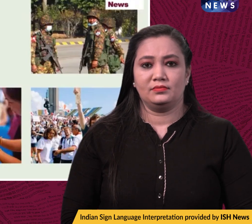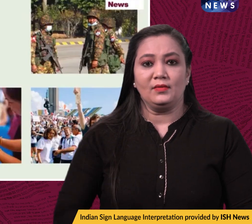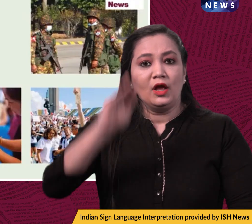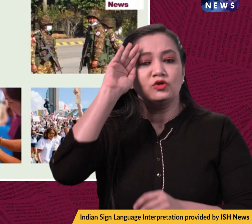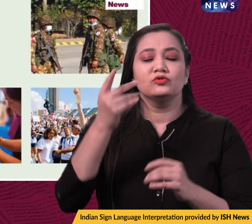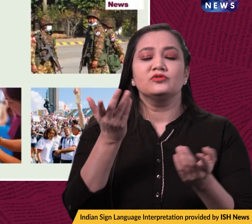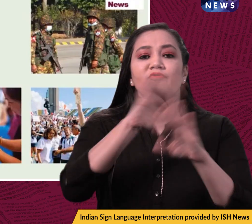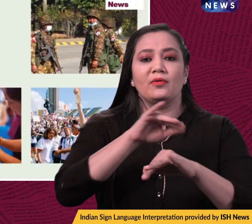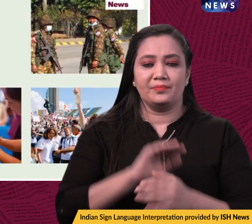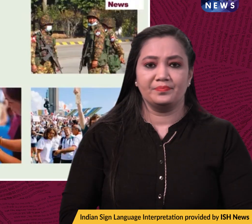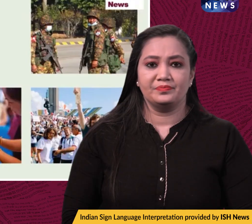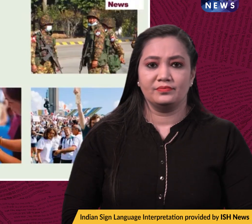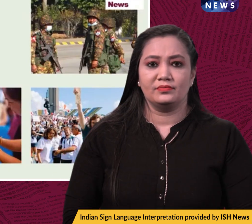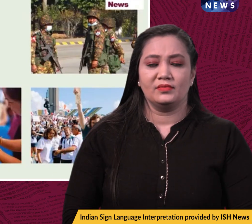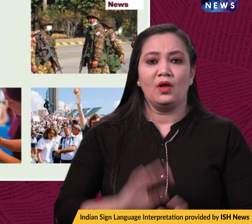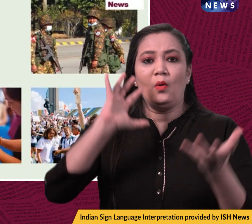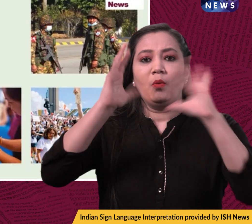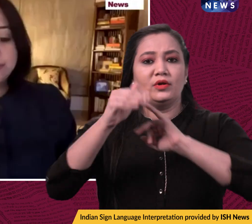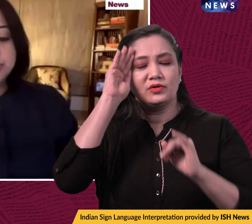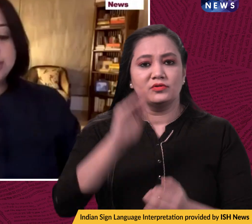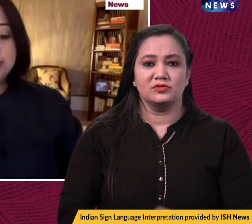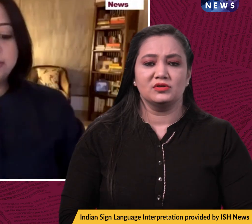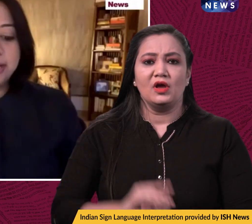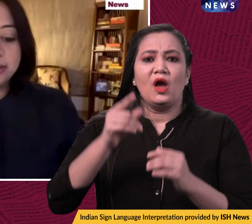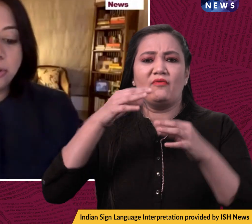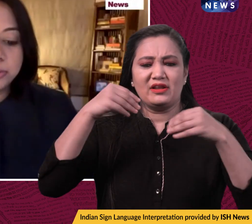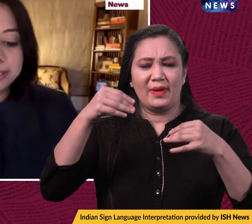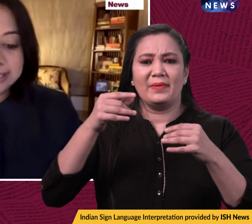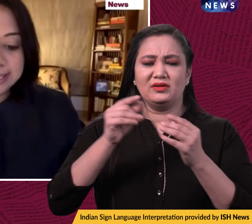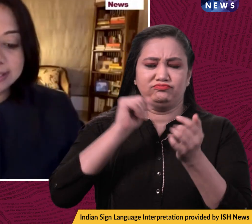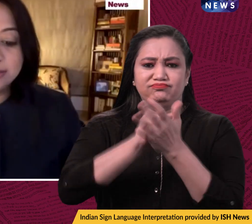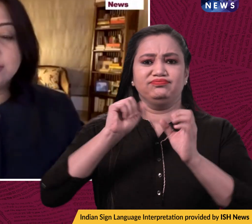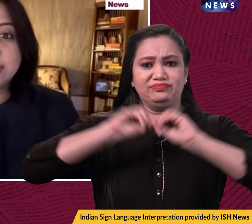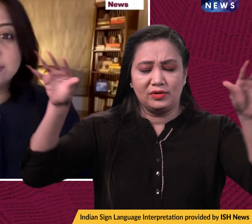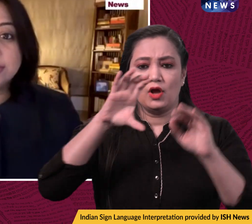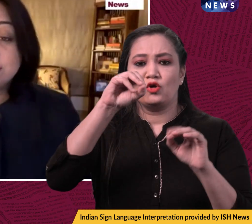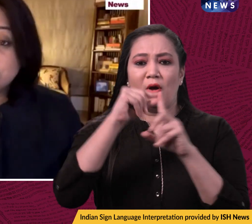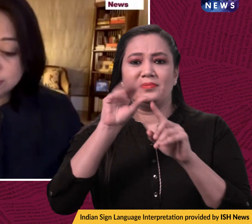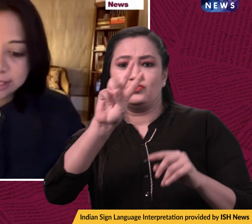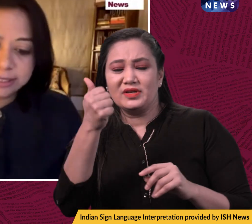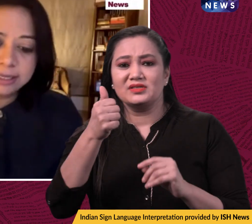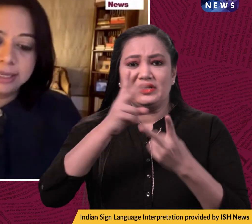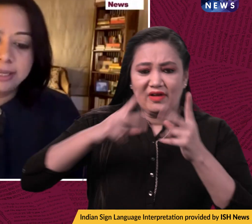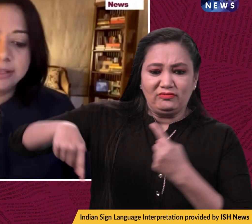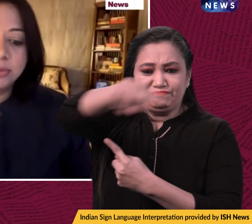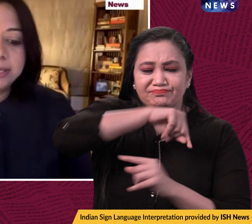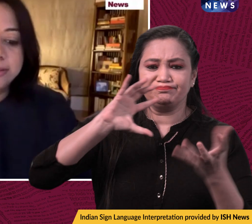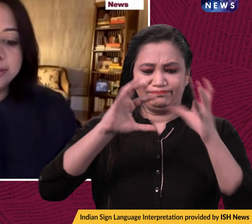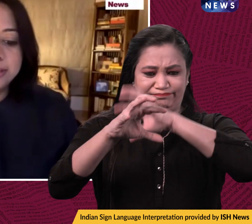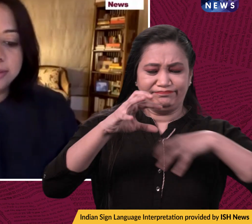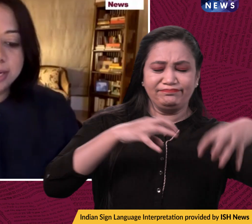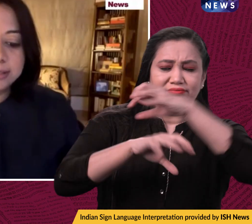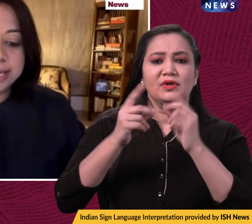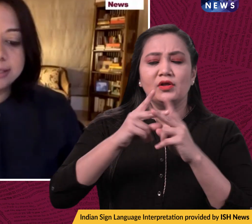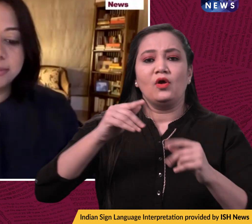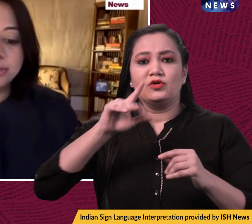News coming in right now from around the world. A draft released by the COP26 urges countries to strengthen their